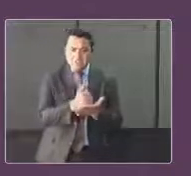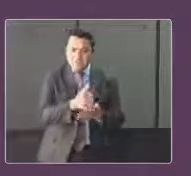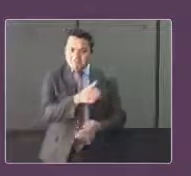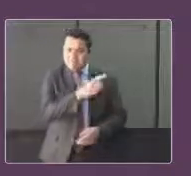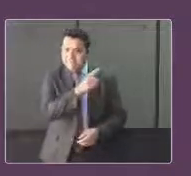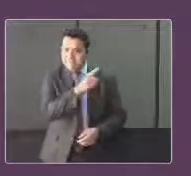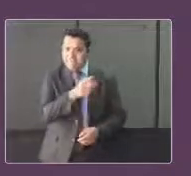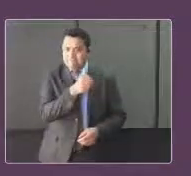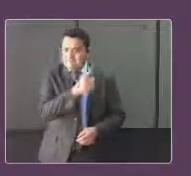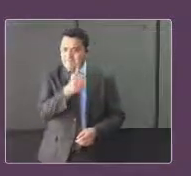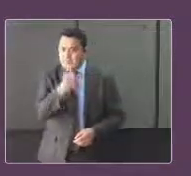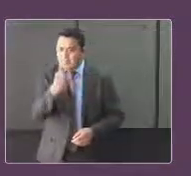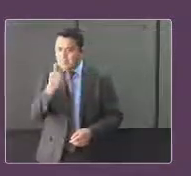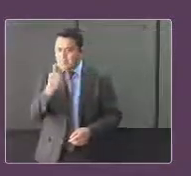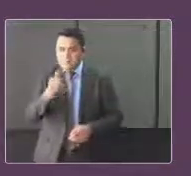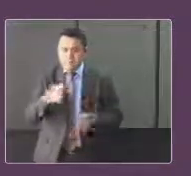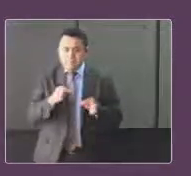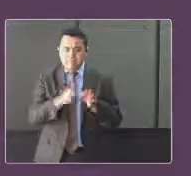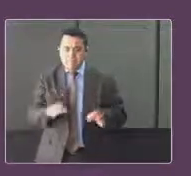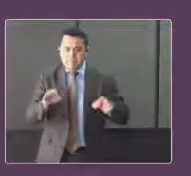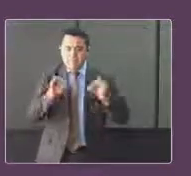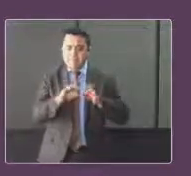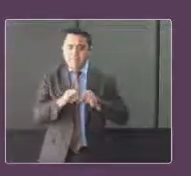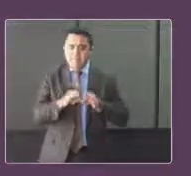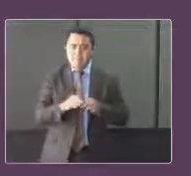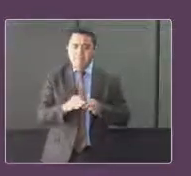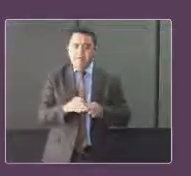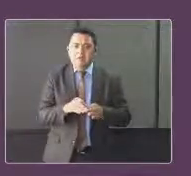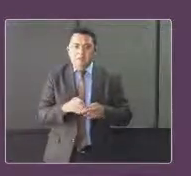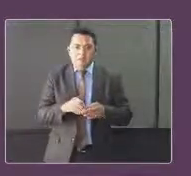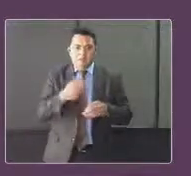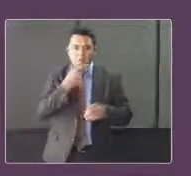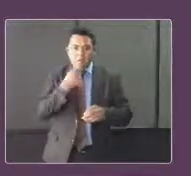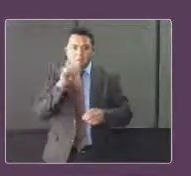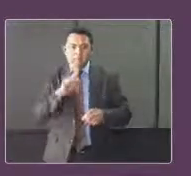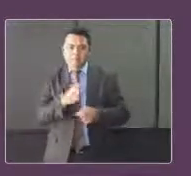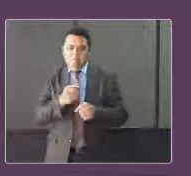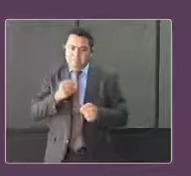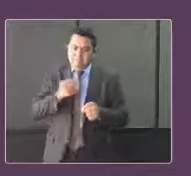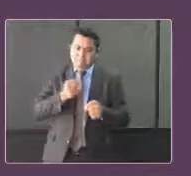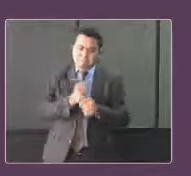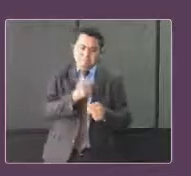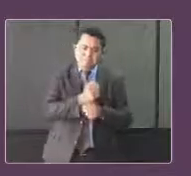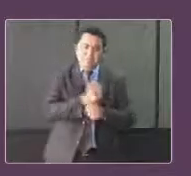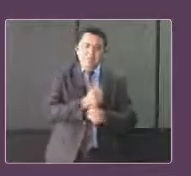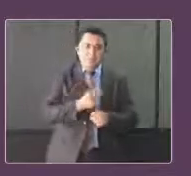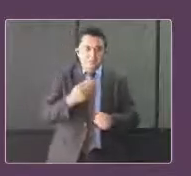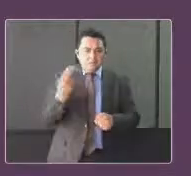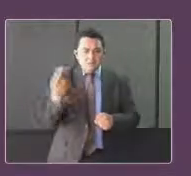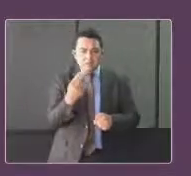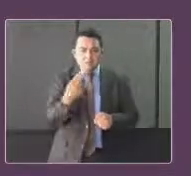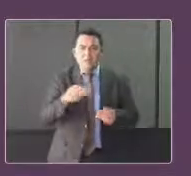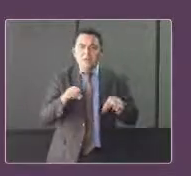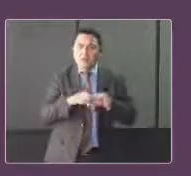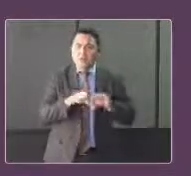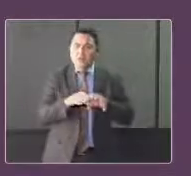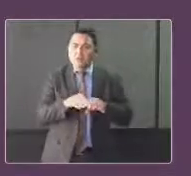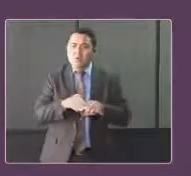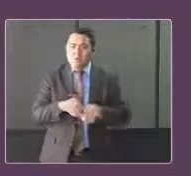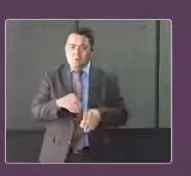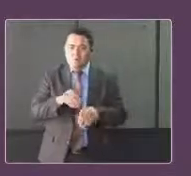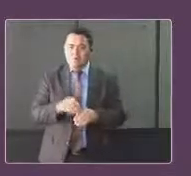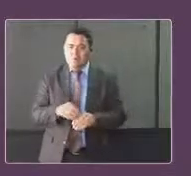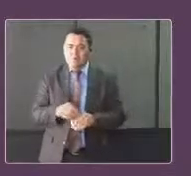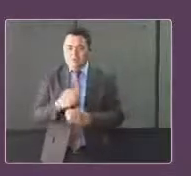gender-related violence is a multi-institutional, multi-dimensional approach, as well as a multidisciplinary